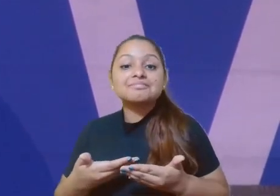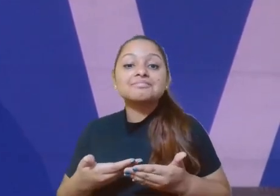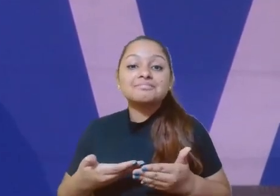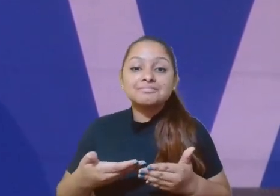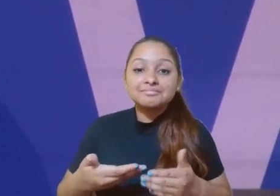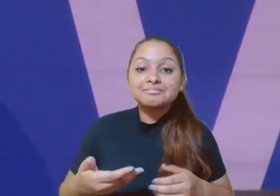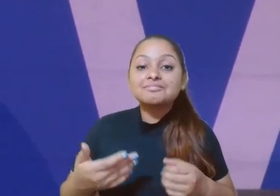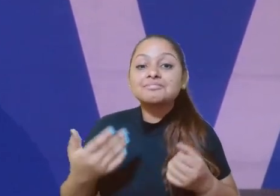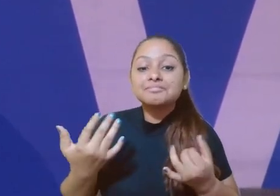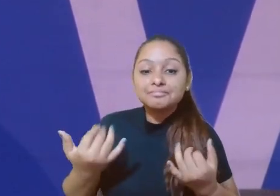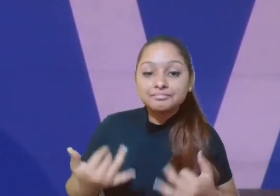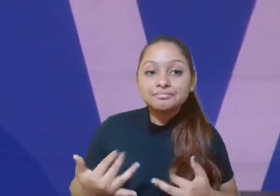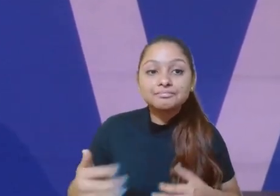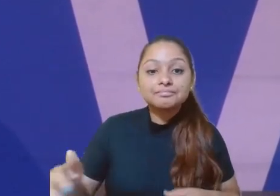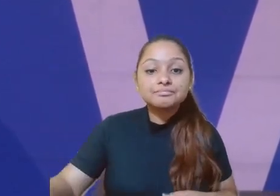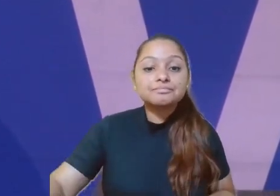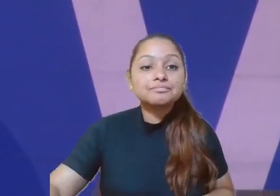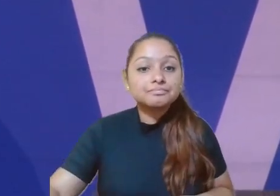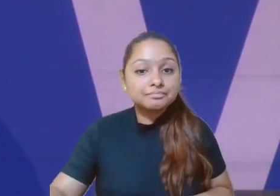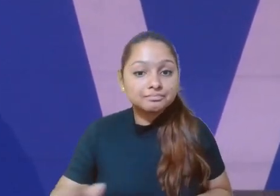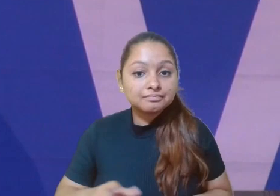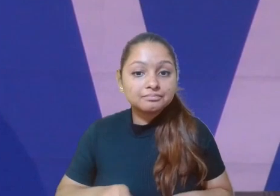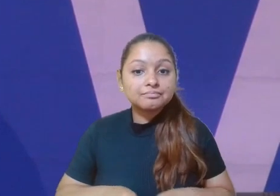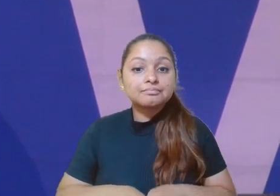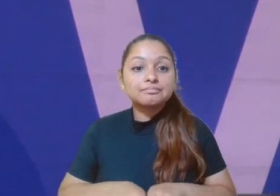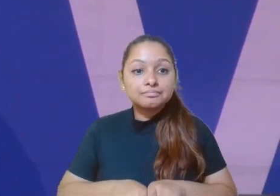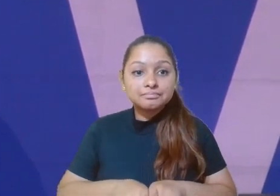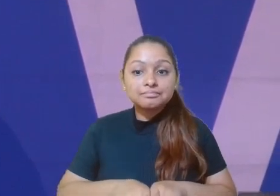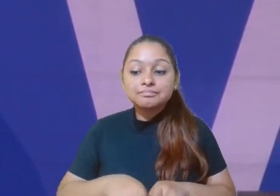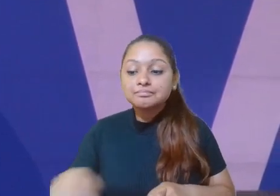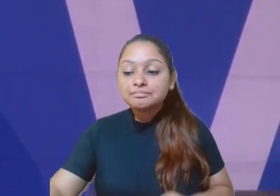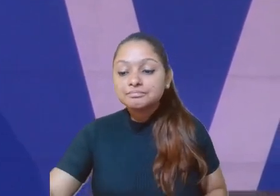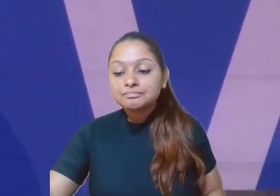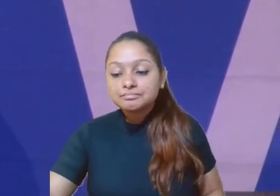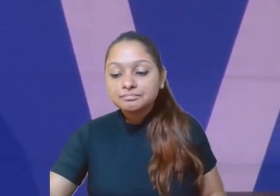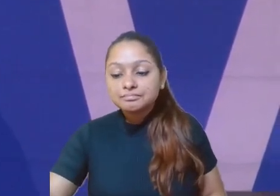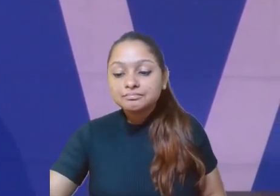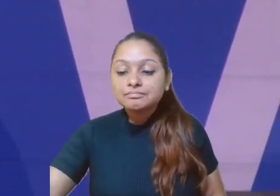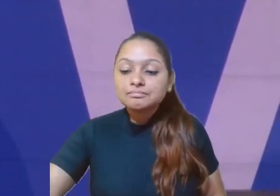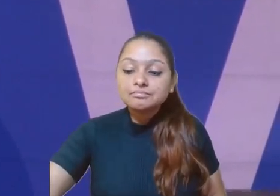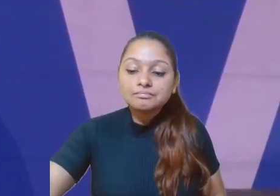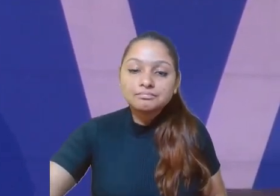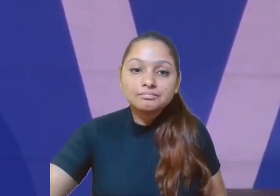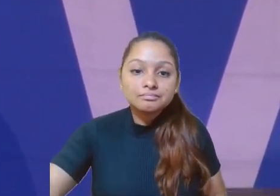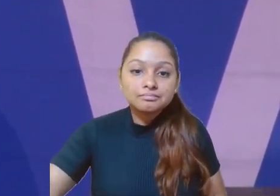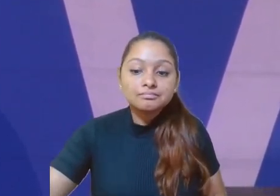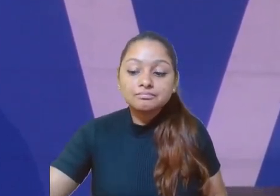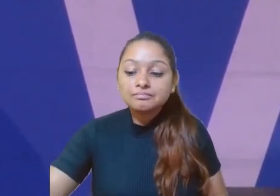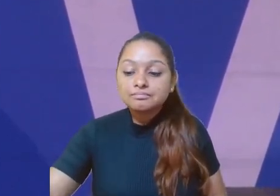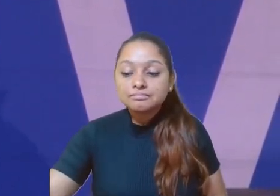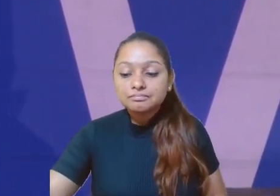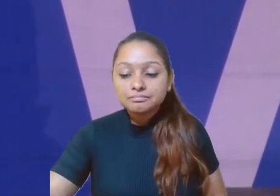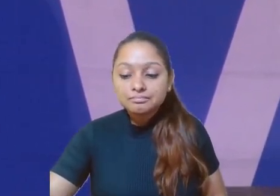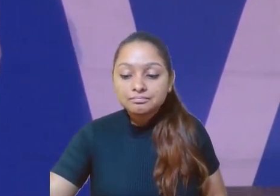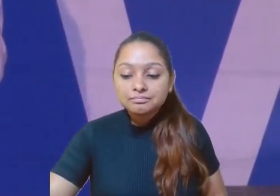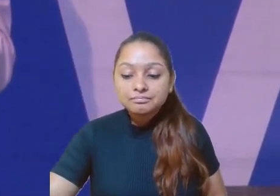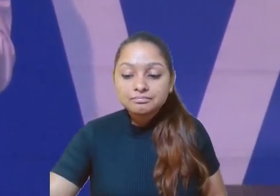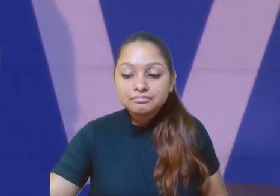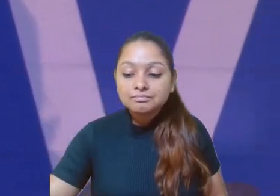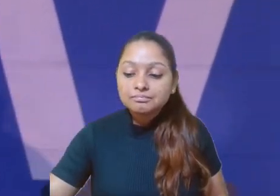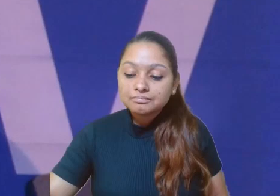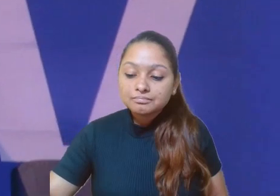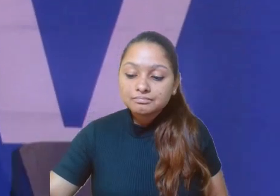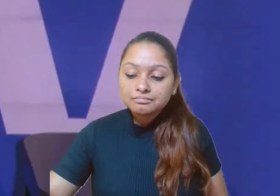than partnership, and with those channels with Suzano Ventures and Senai, when